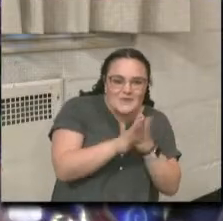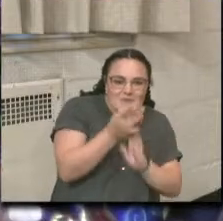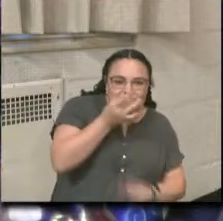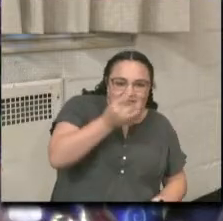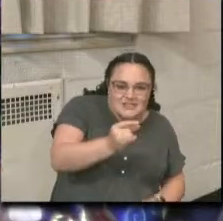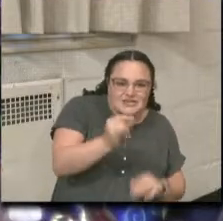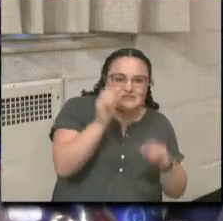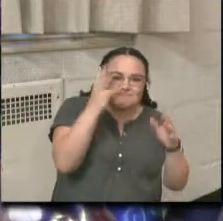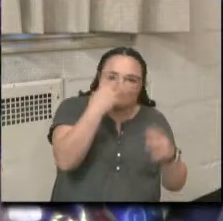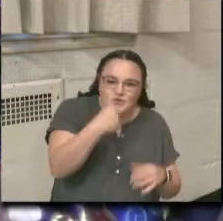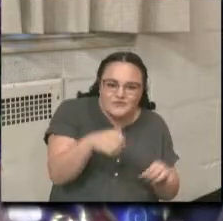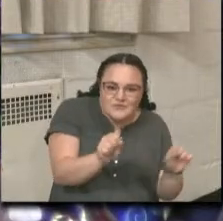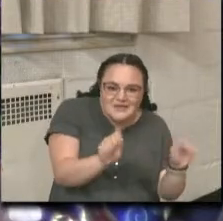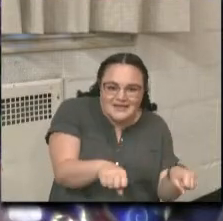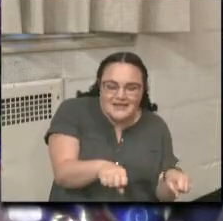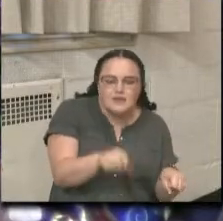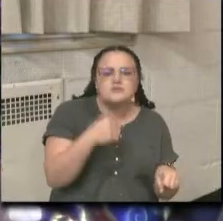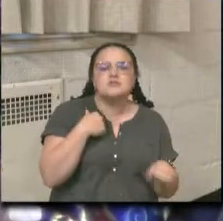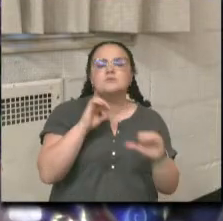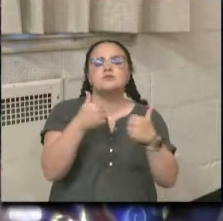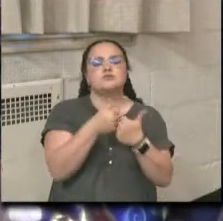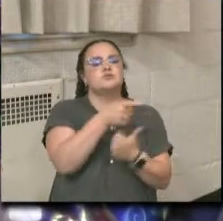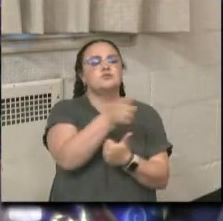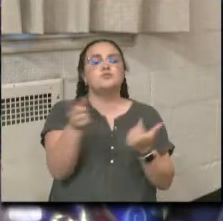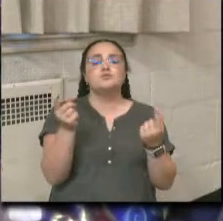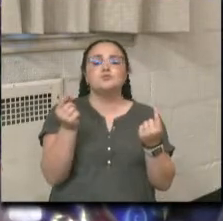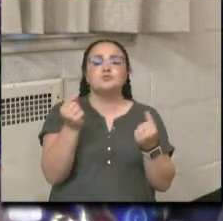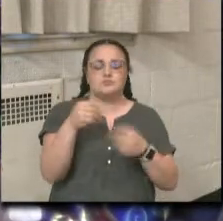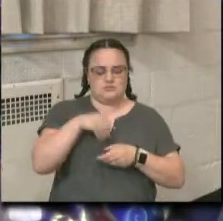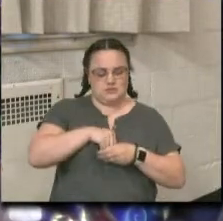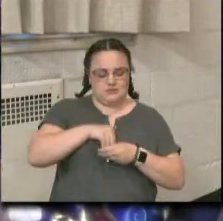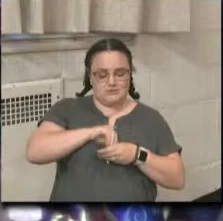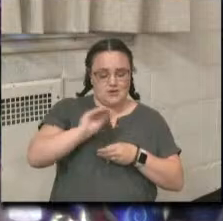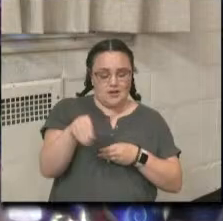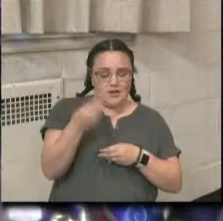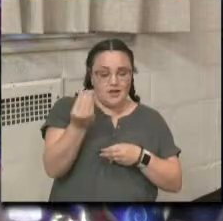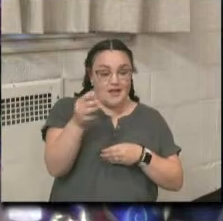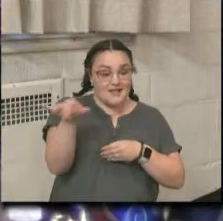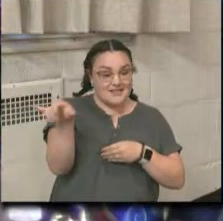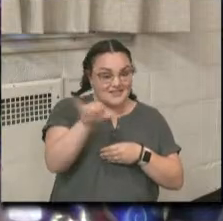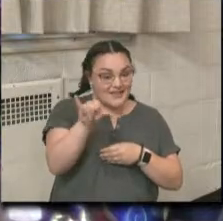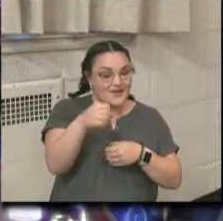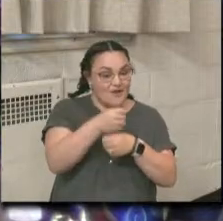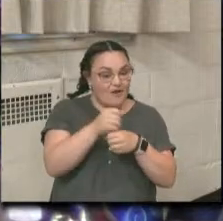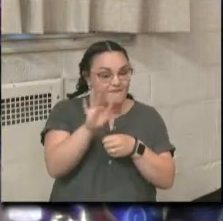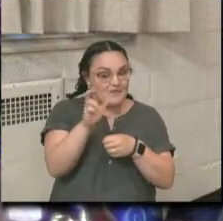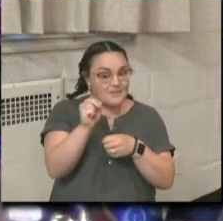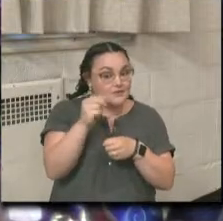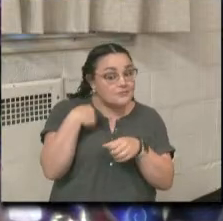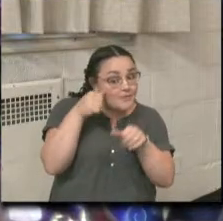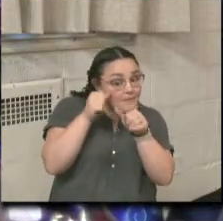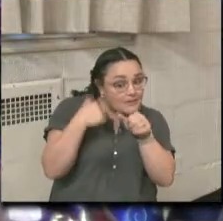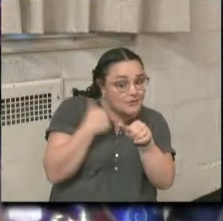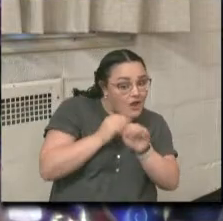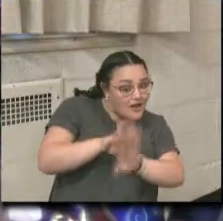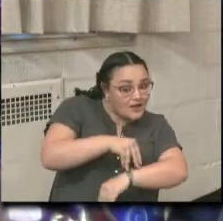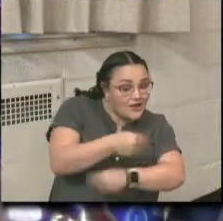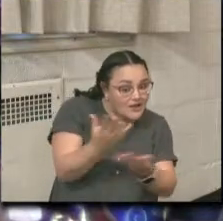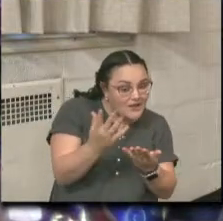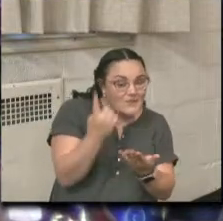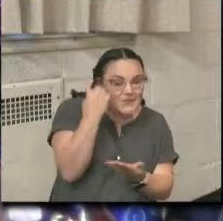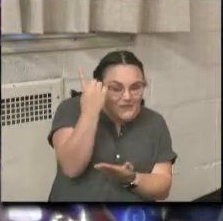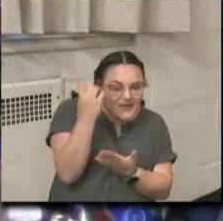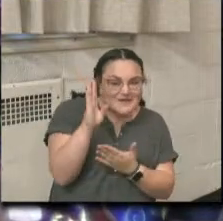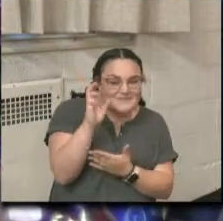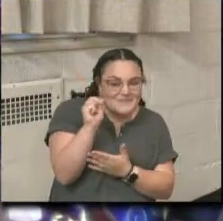of you today to be like the coffee bean that you have from Costa Rica. Embrace the layers that make you who you